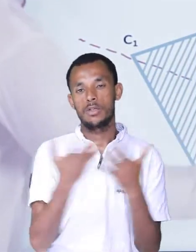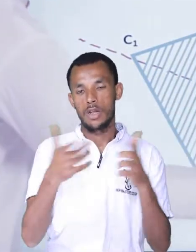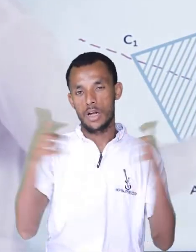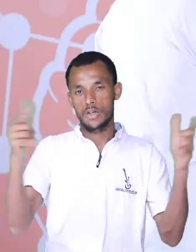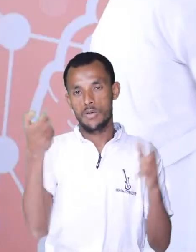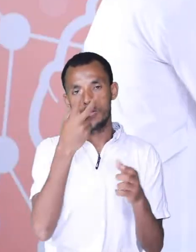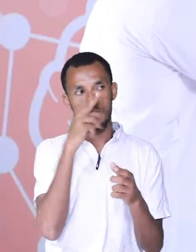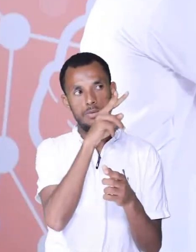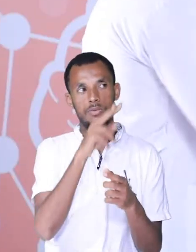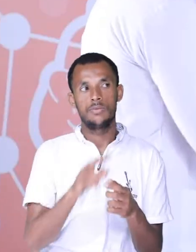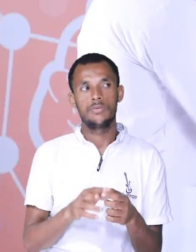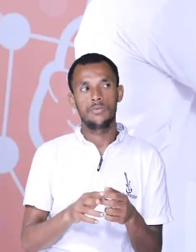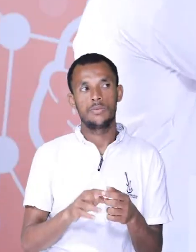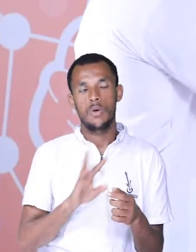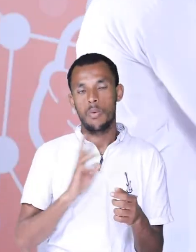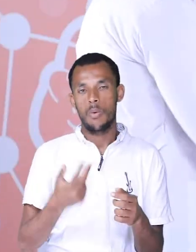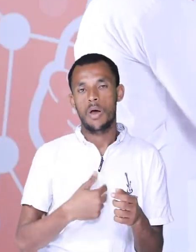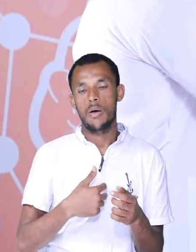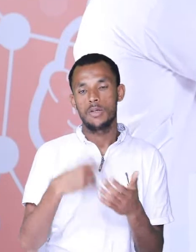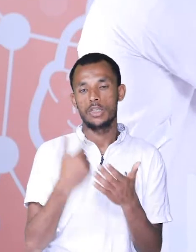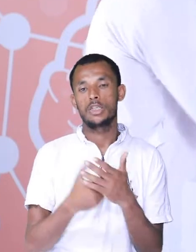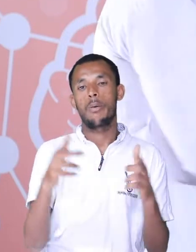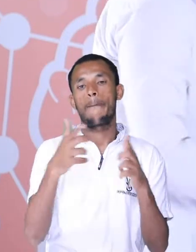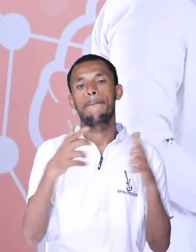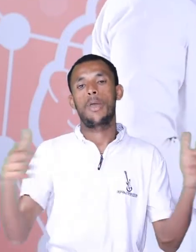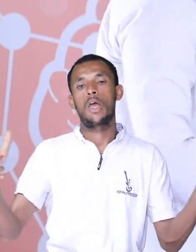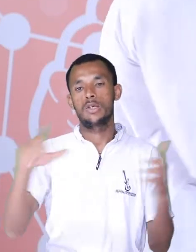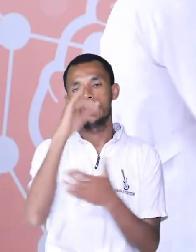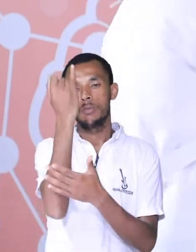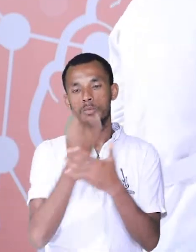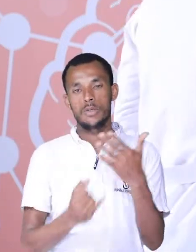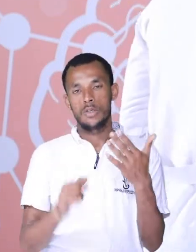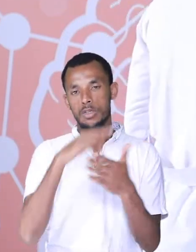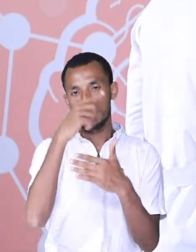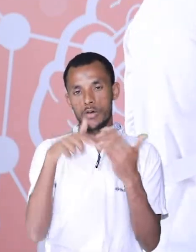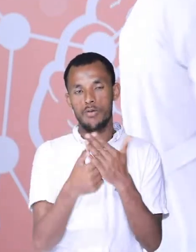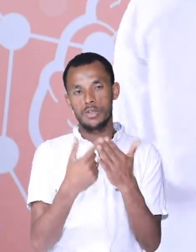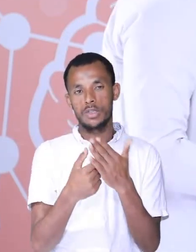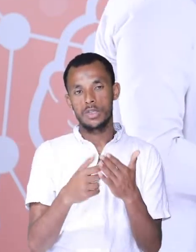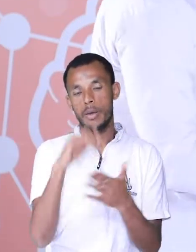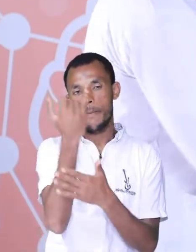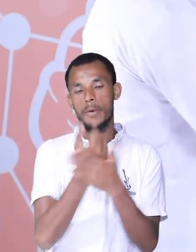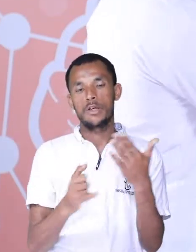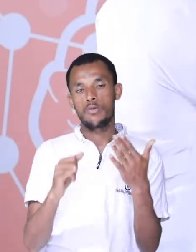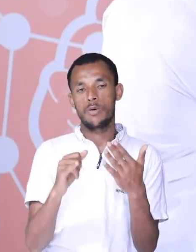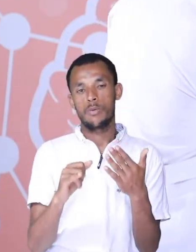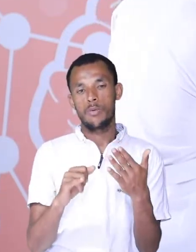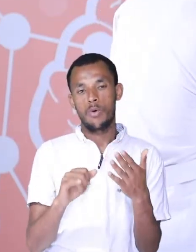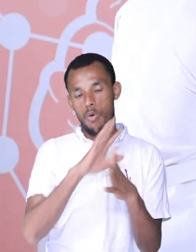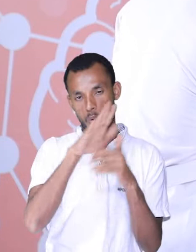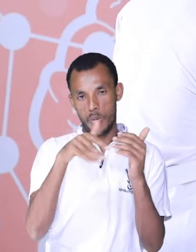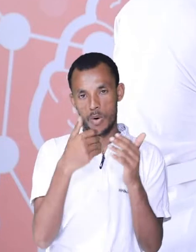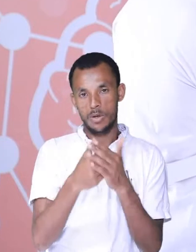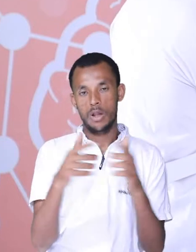this image, we have this, the biggest image. Therefore, this is image figure. Therefore,